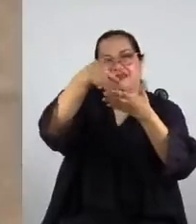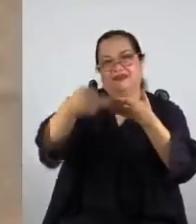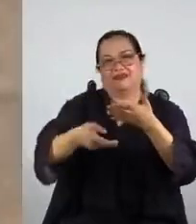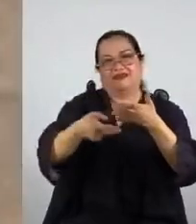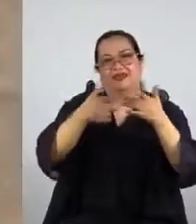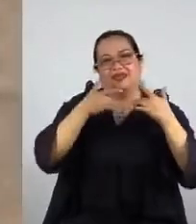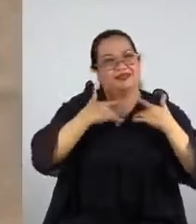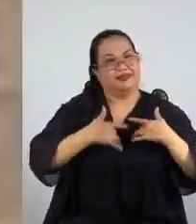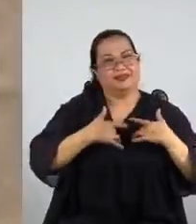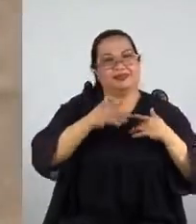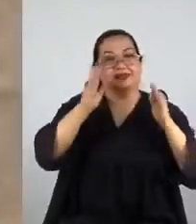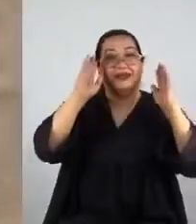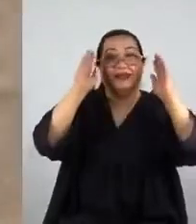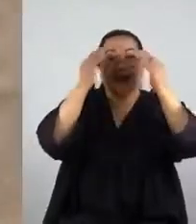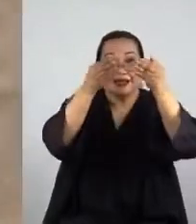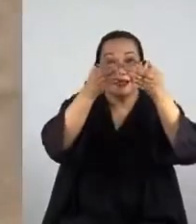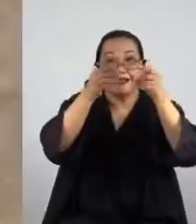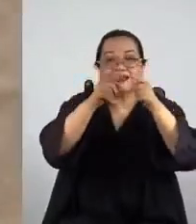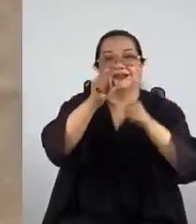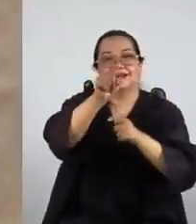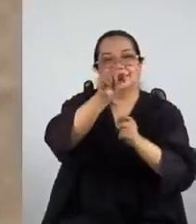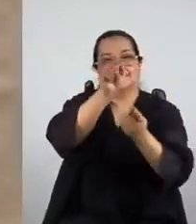Fix our eyes.